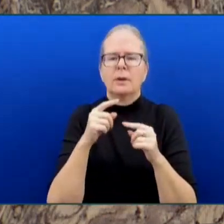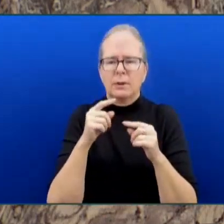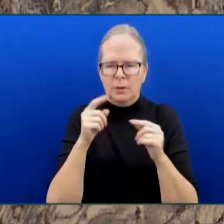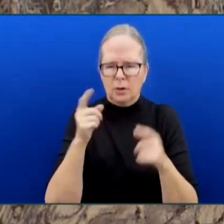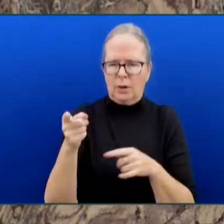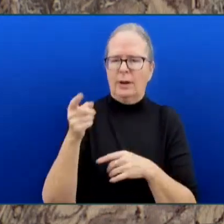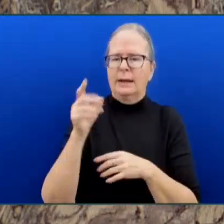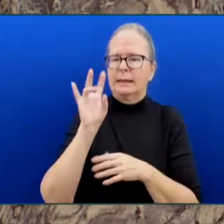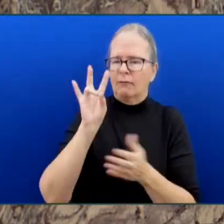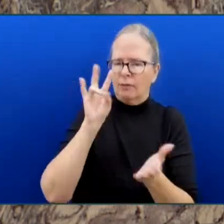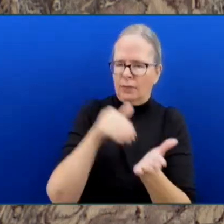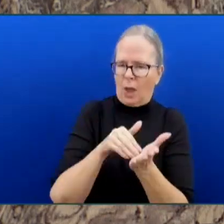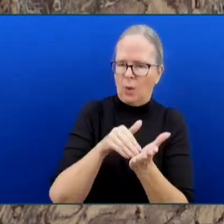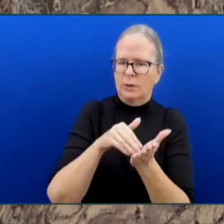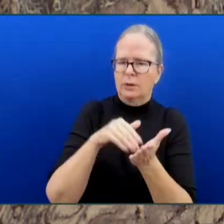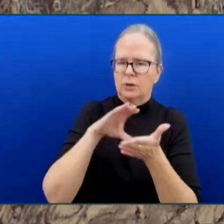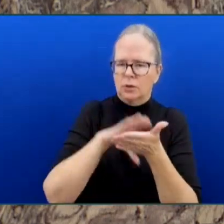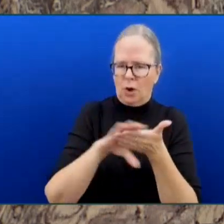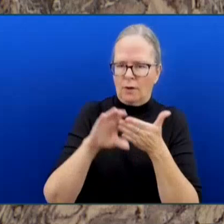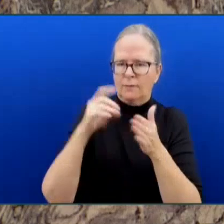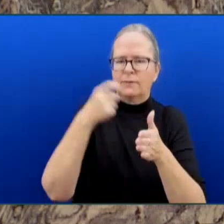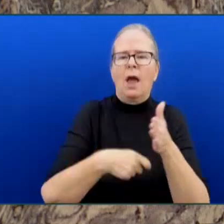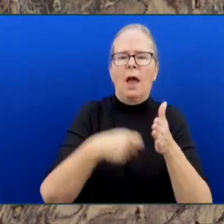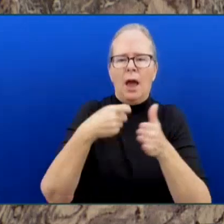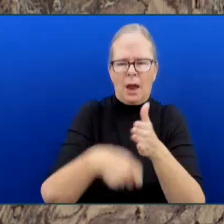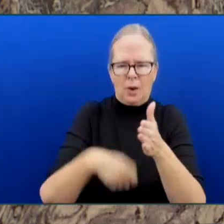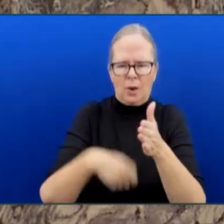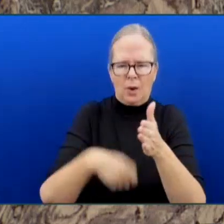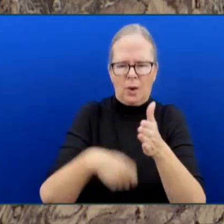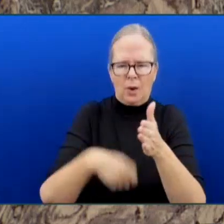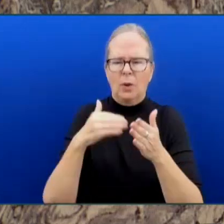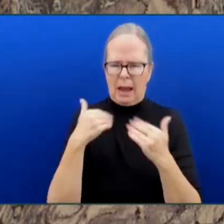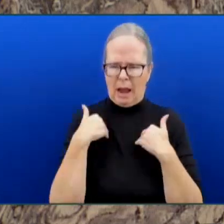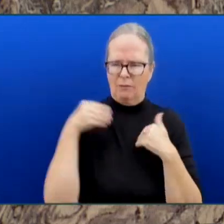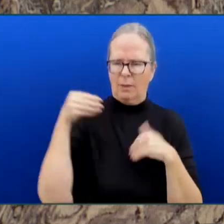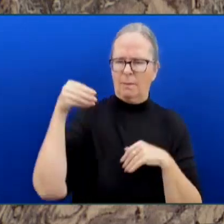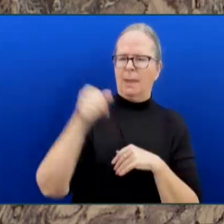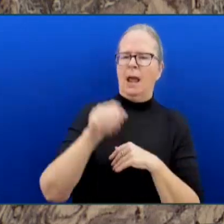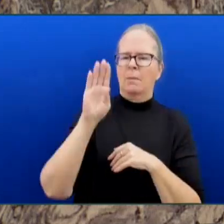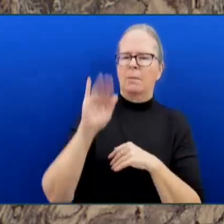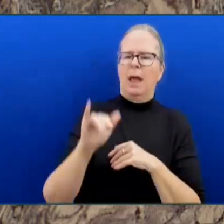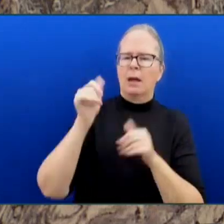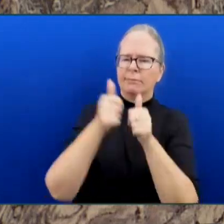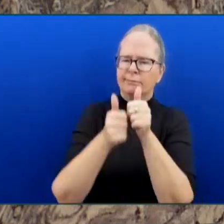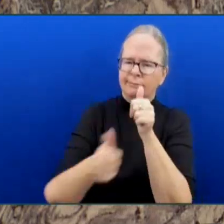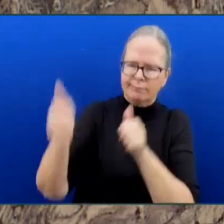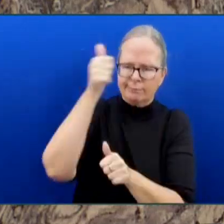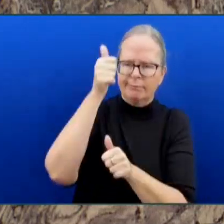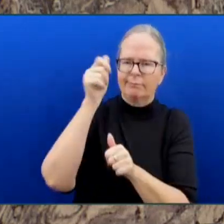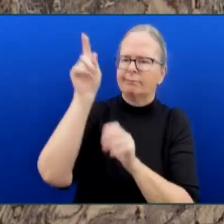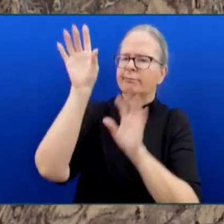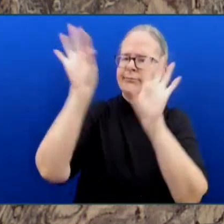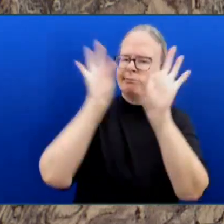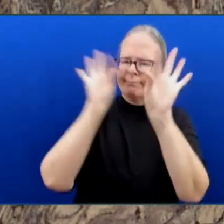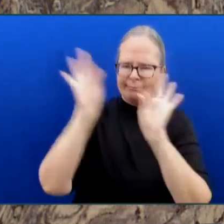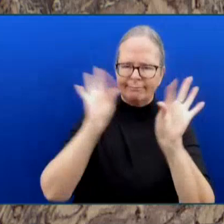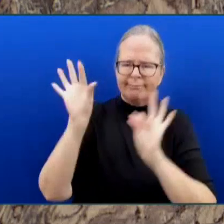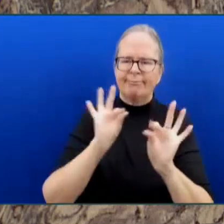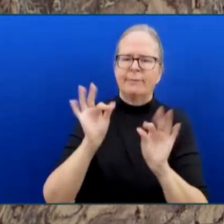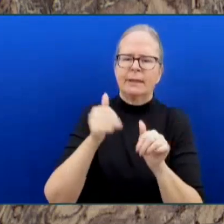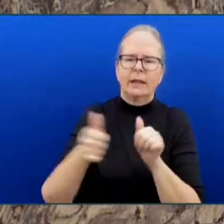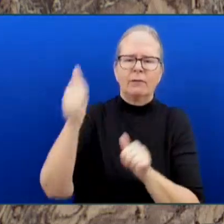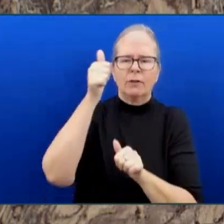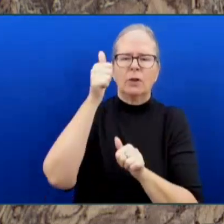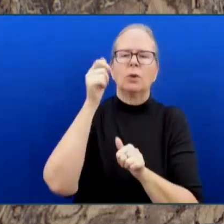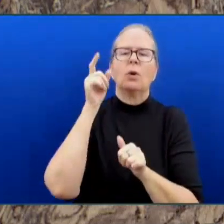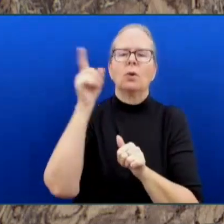the executives, the hand-picked executives by this minister, and actually try and get some results when it comes to